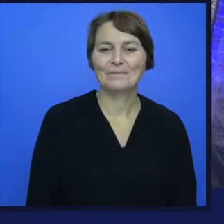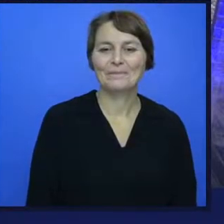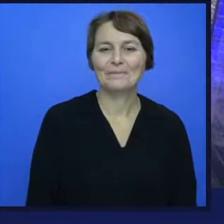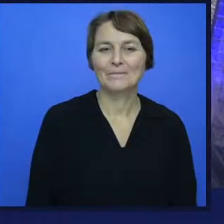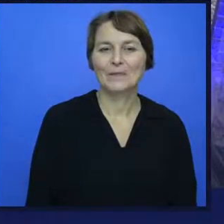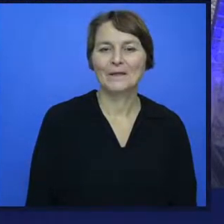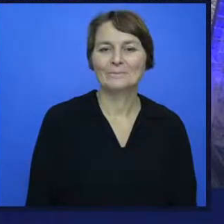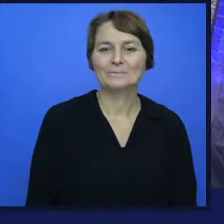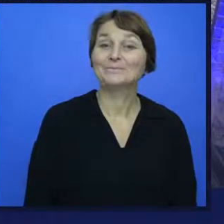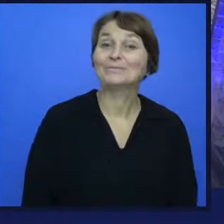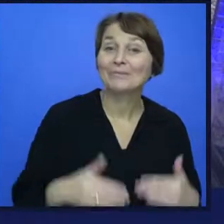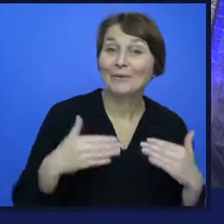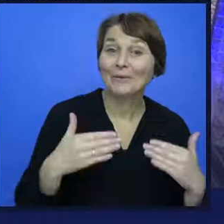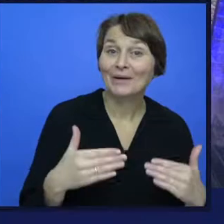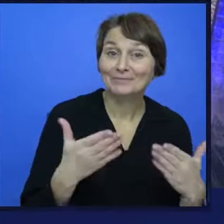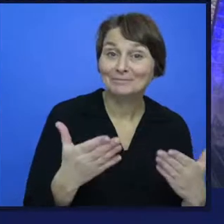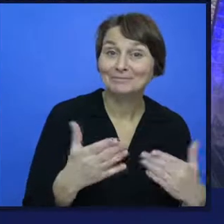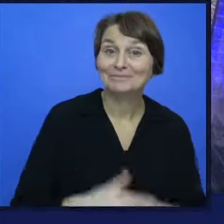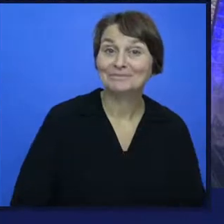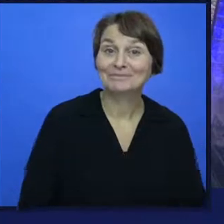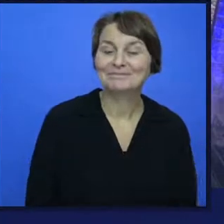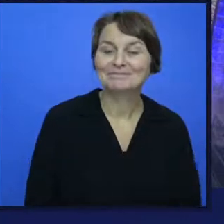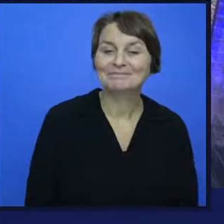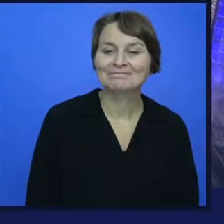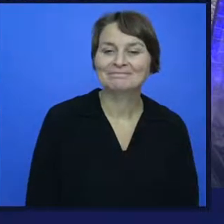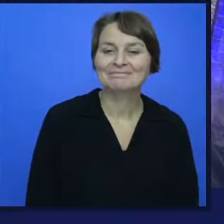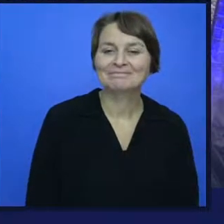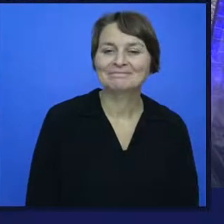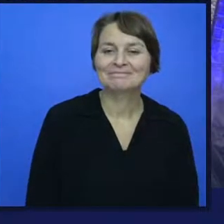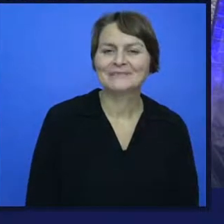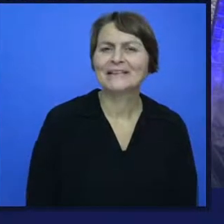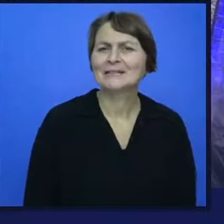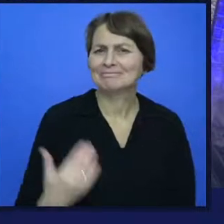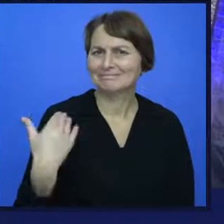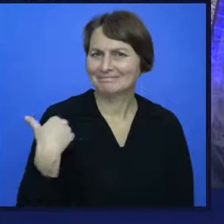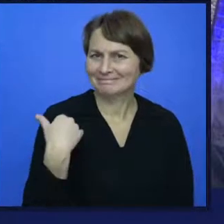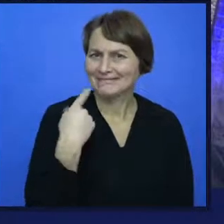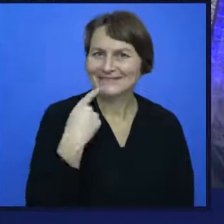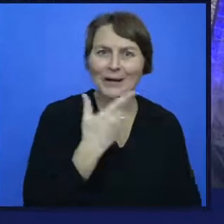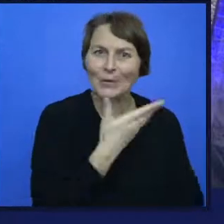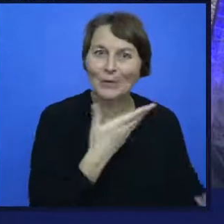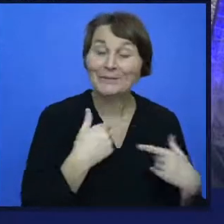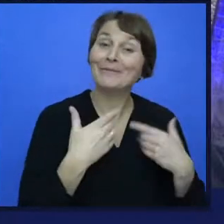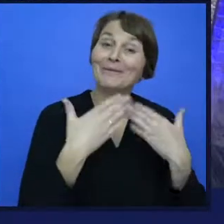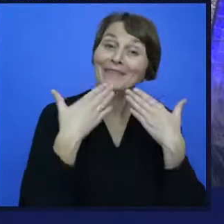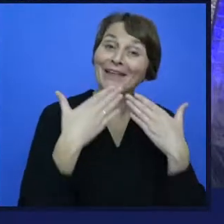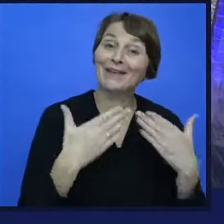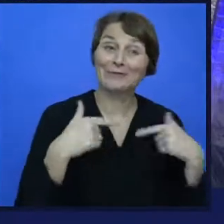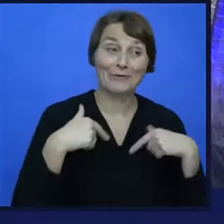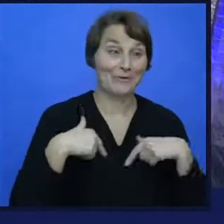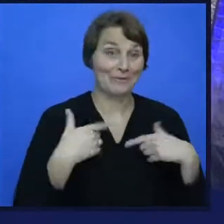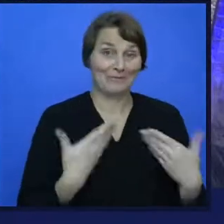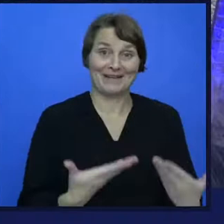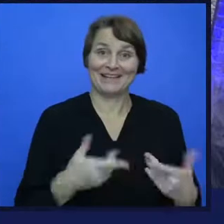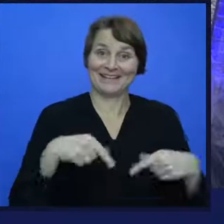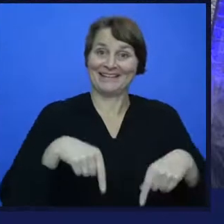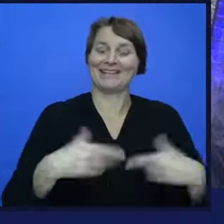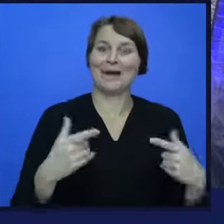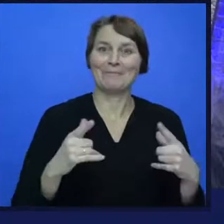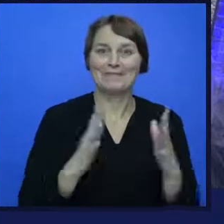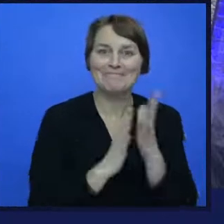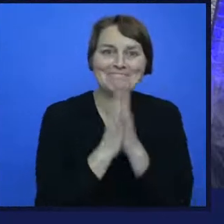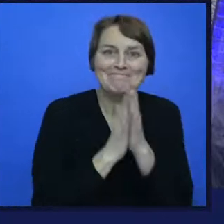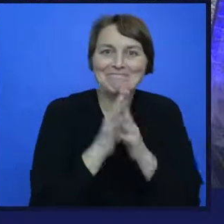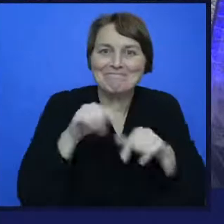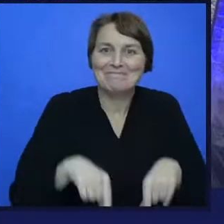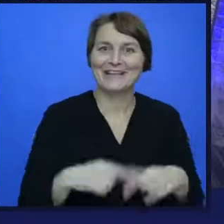Go ahead. Oh, I think he was just saying welcome. So thank you for having me. I'm super excited to be here.